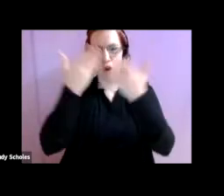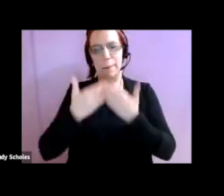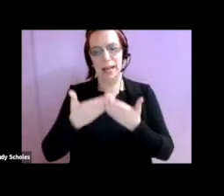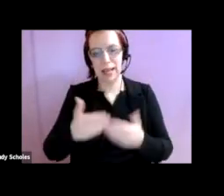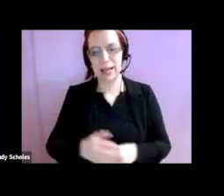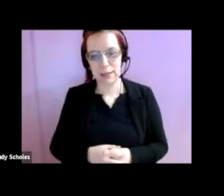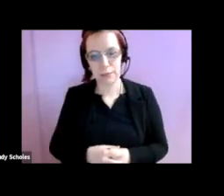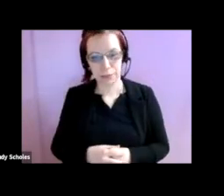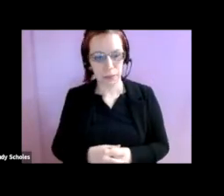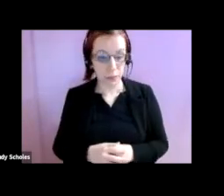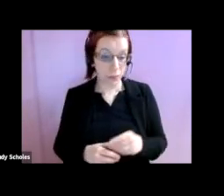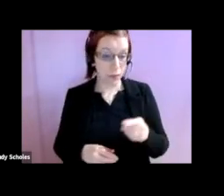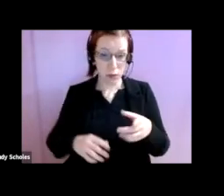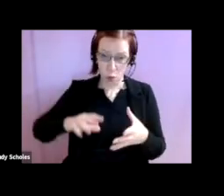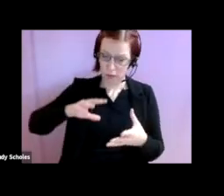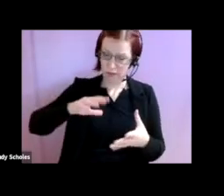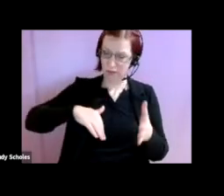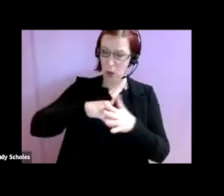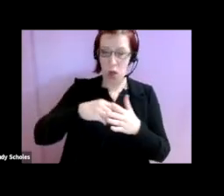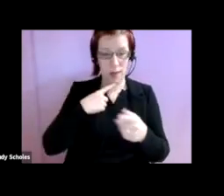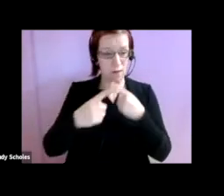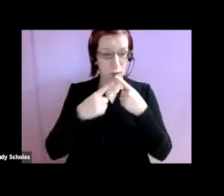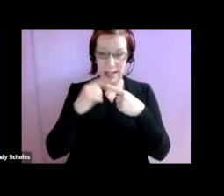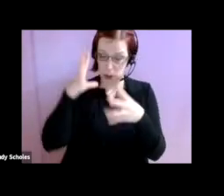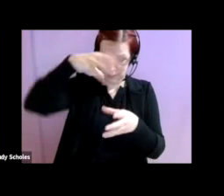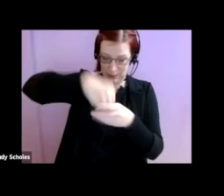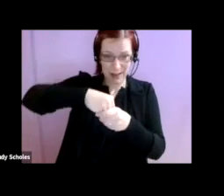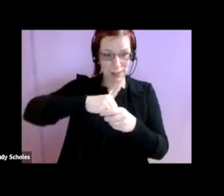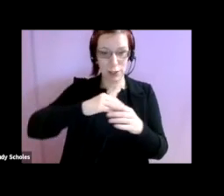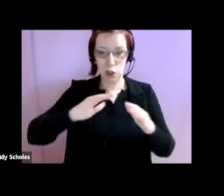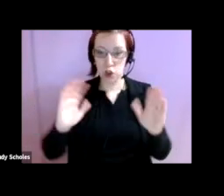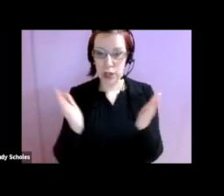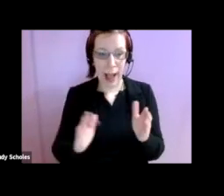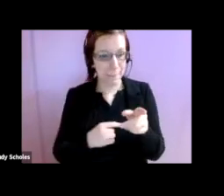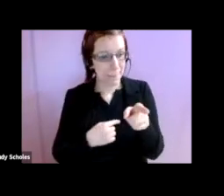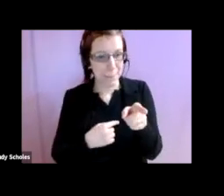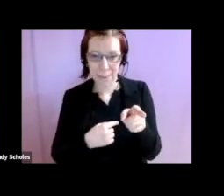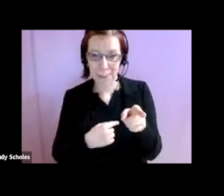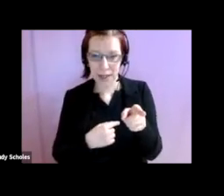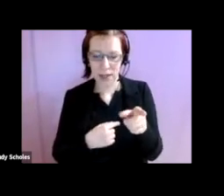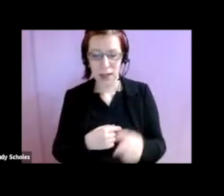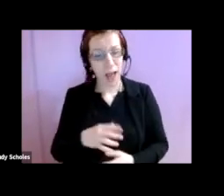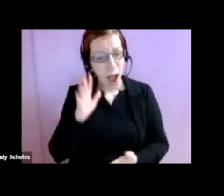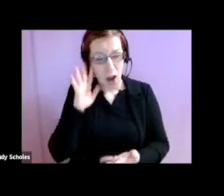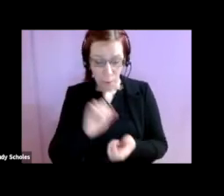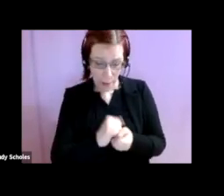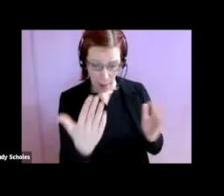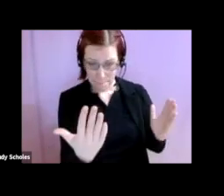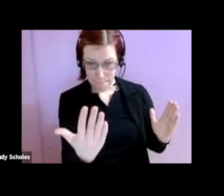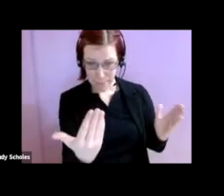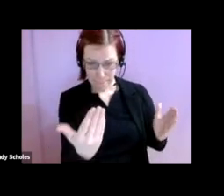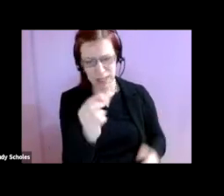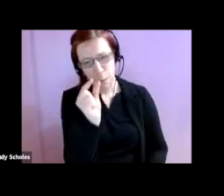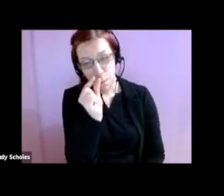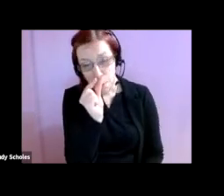is embedded in the shape. And remember, this is a tiny motion. We've built very